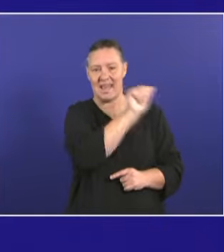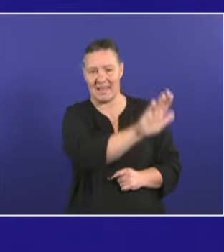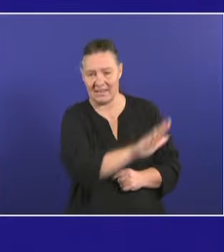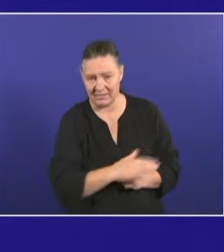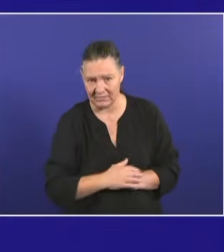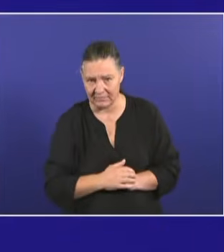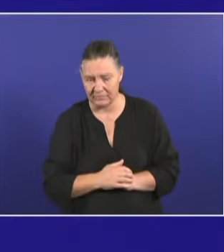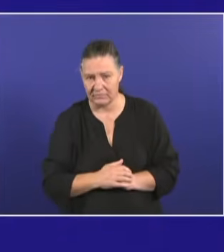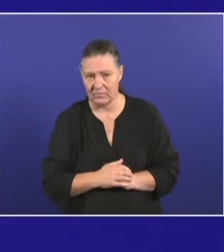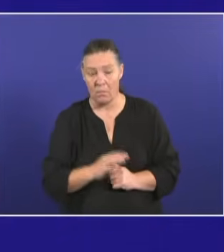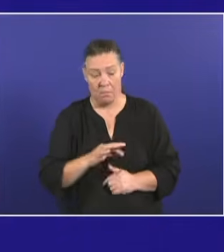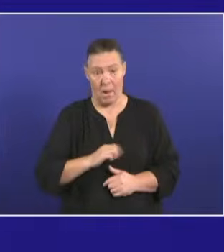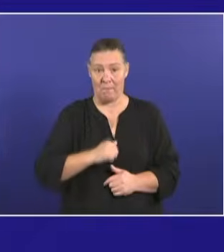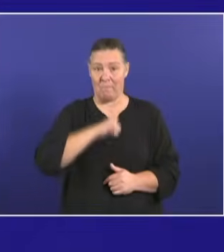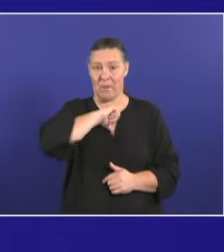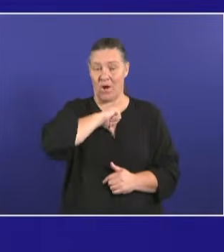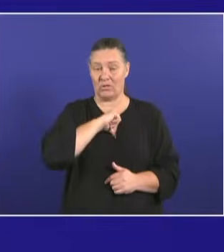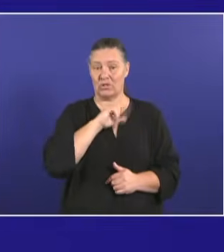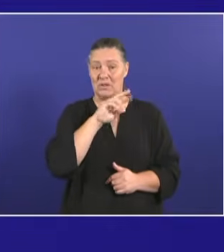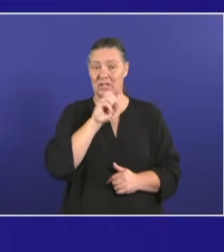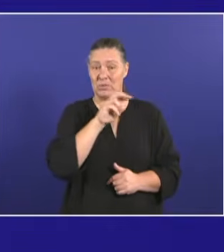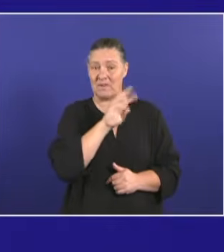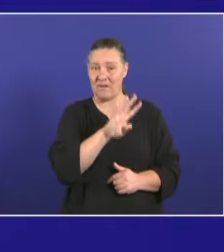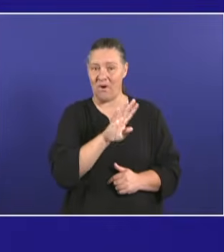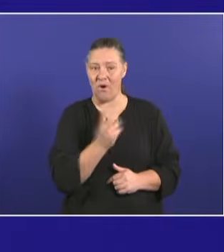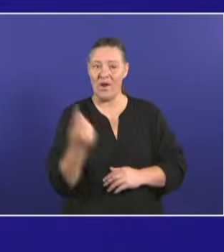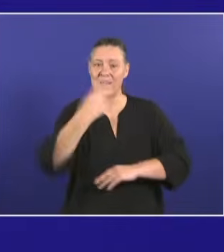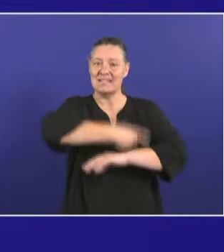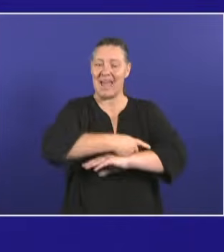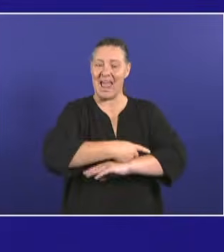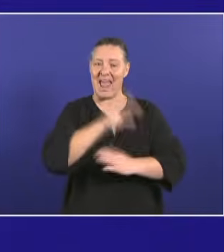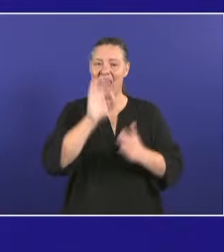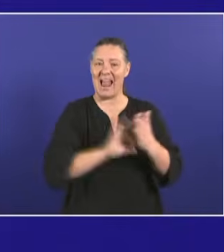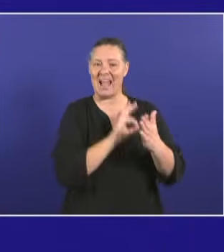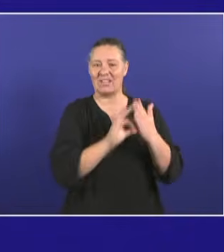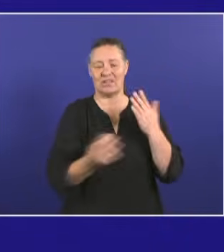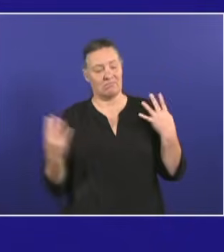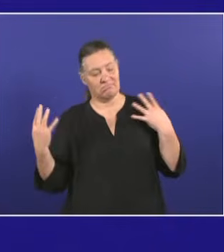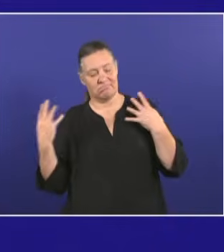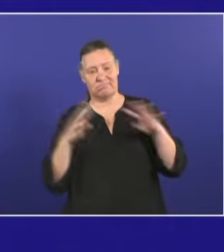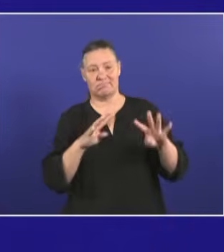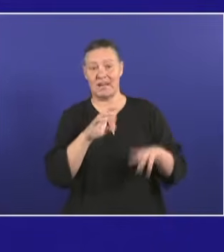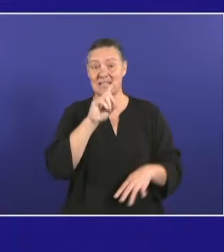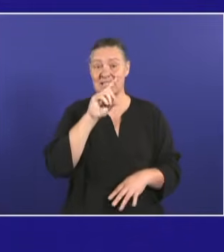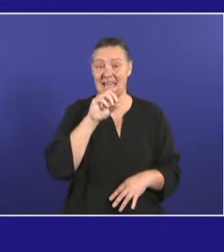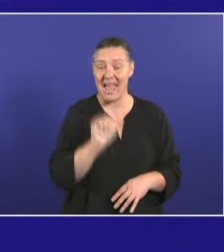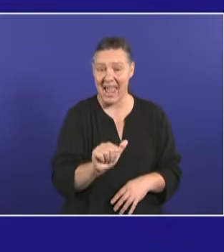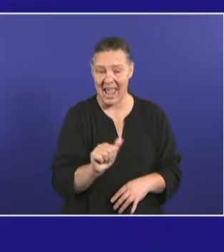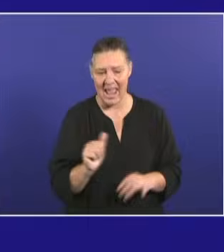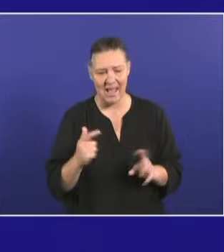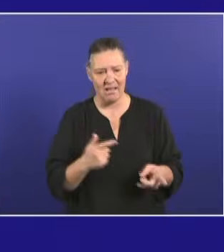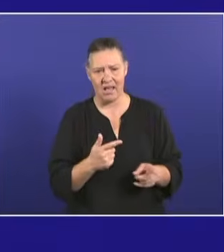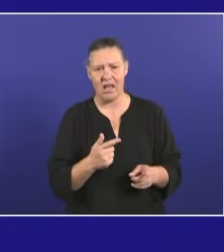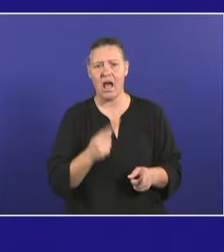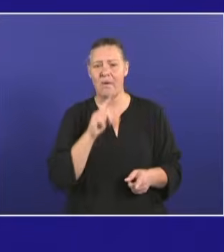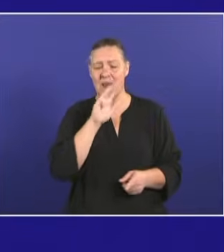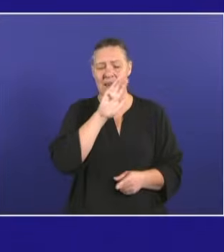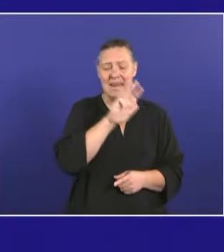of from election 2024 is on election day itself, Democrats, we knocked on